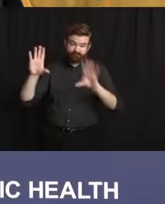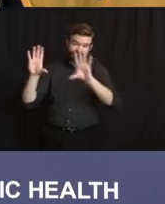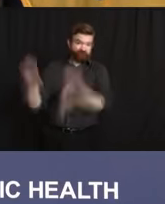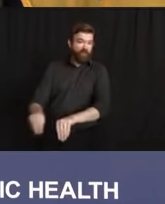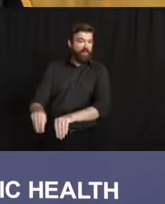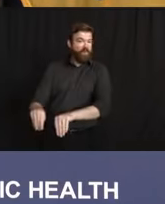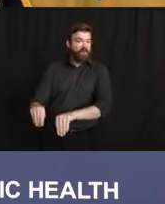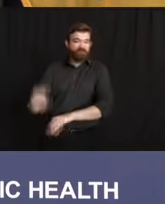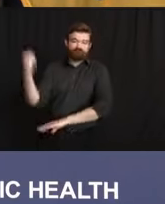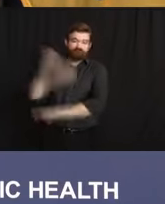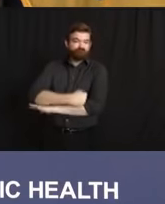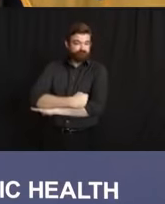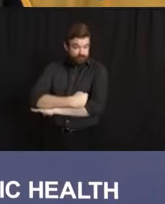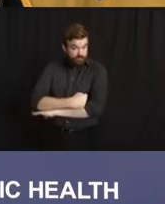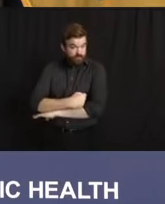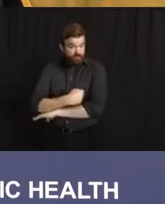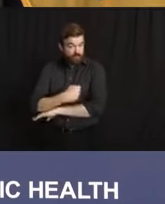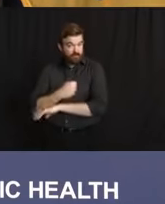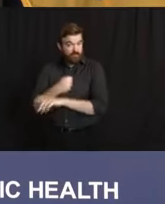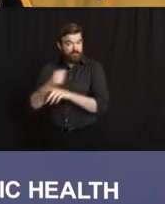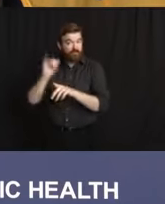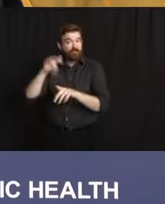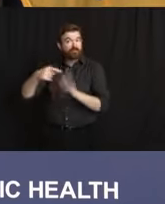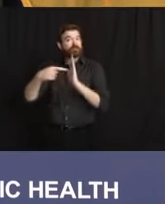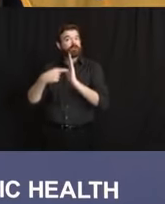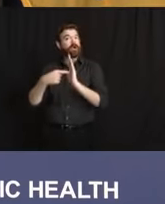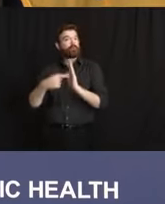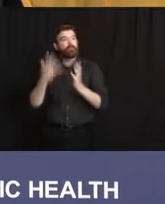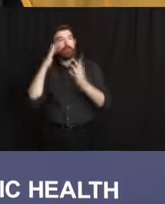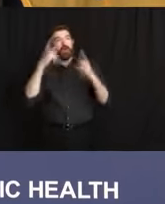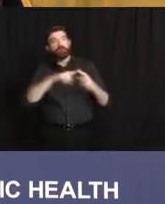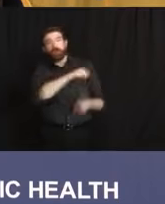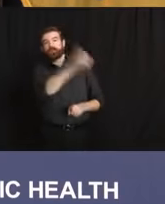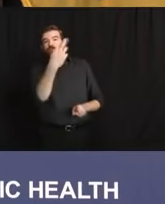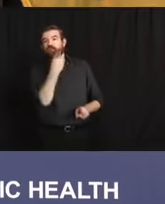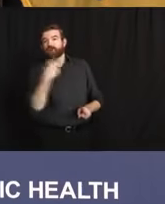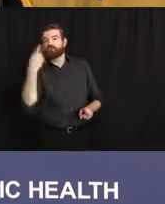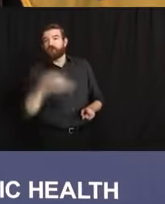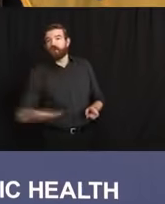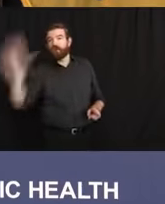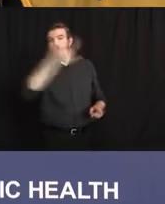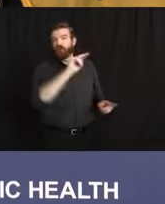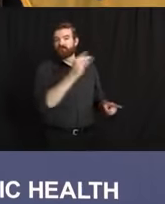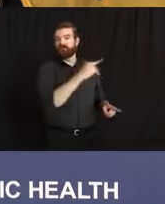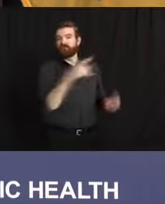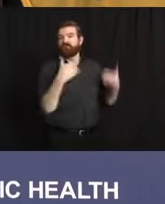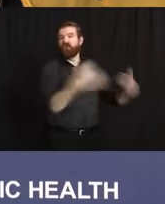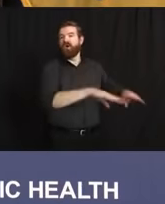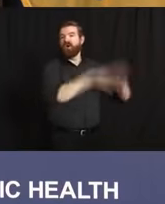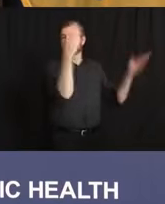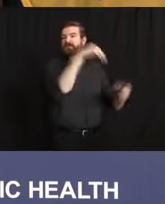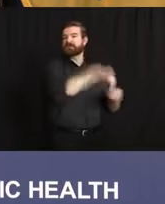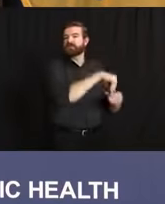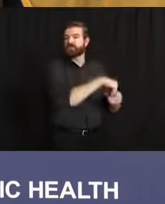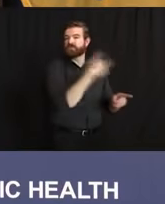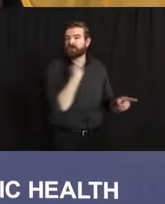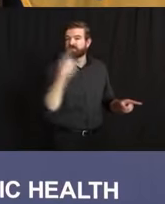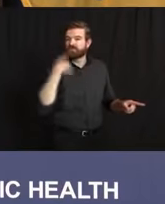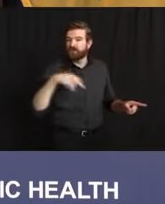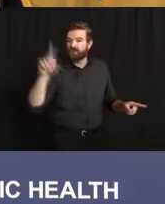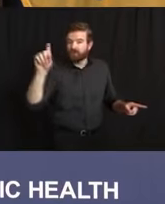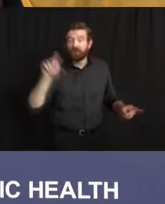because I haven't seen it. But if it's related to CARES Act money, Matt Placken has just joined us. Matt, good morning. It